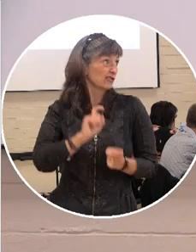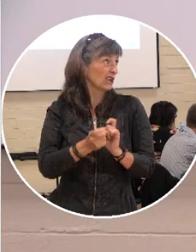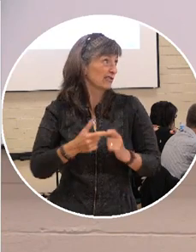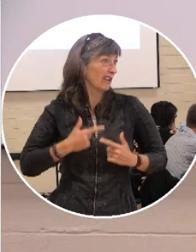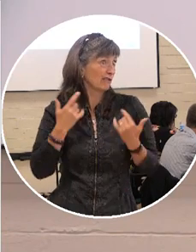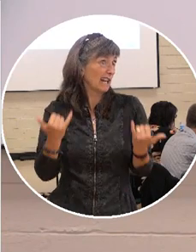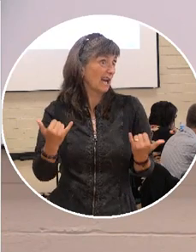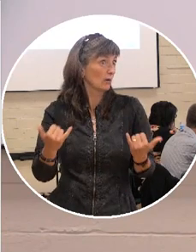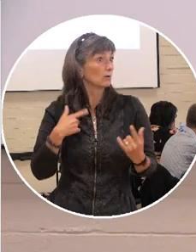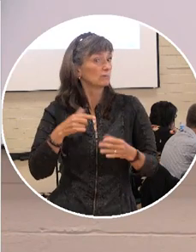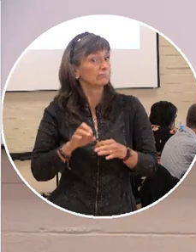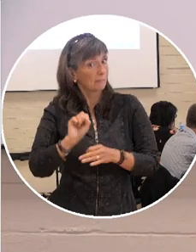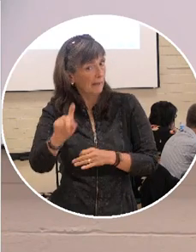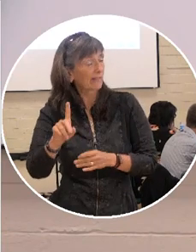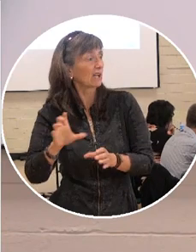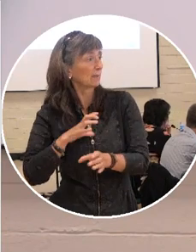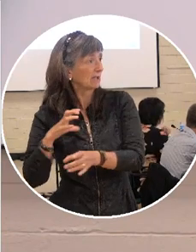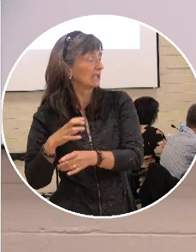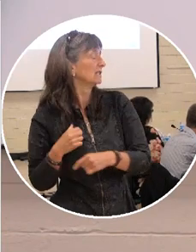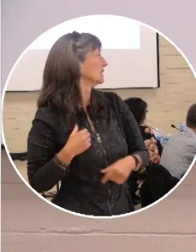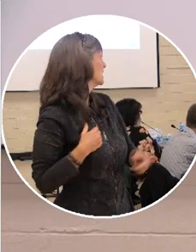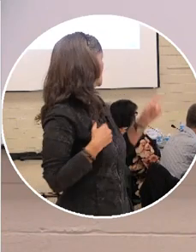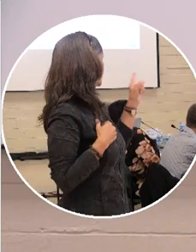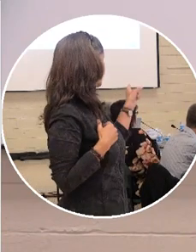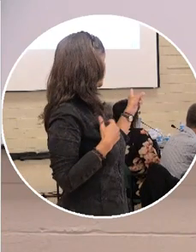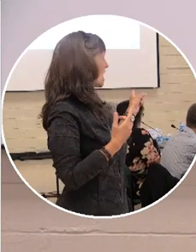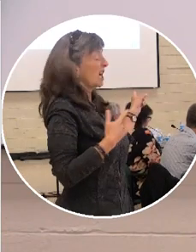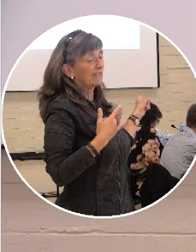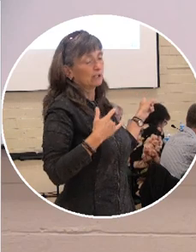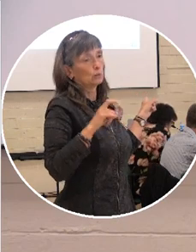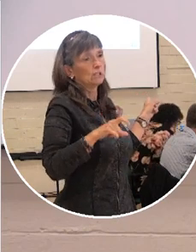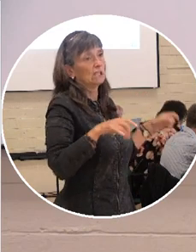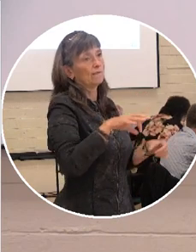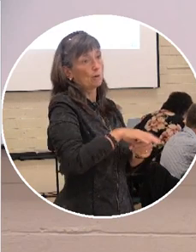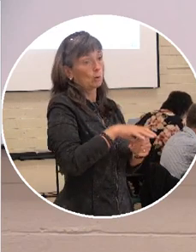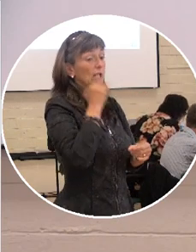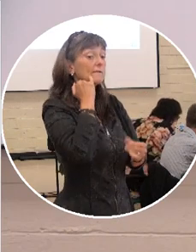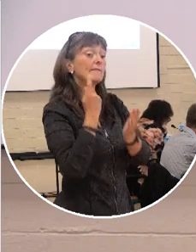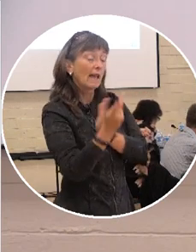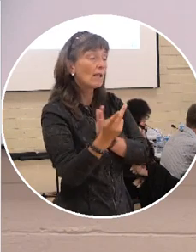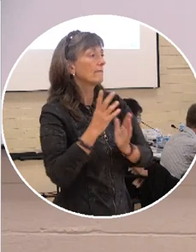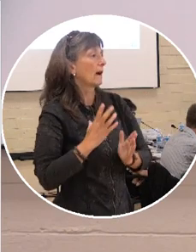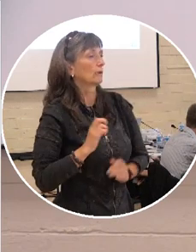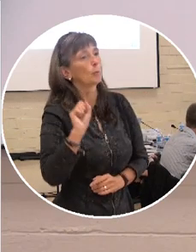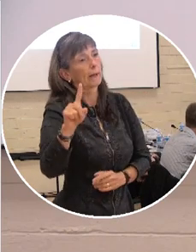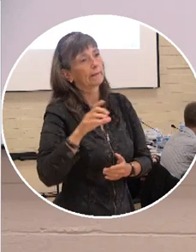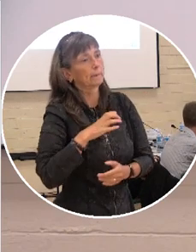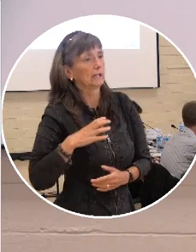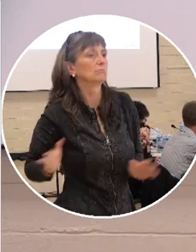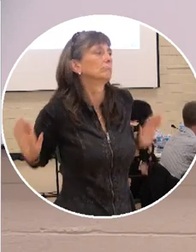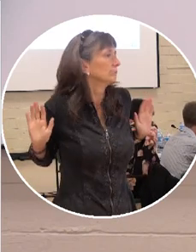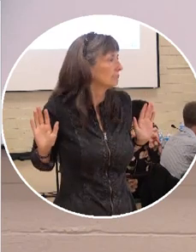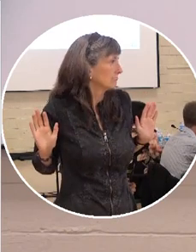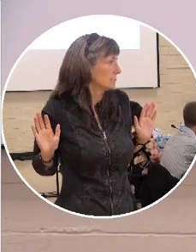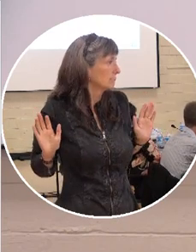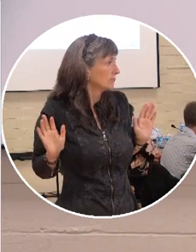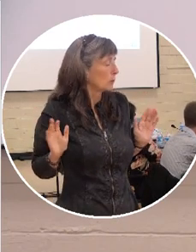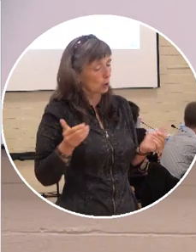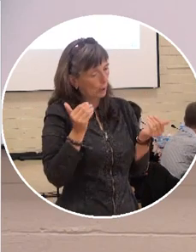I think the procedure where we're to now is we need a vote on this. If it fails, then it has to go back to committee anyway. Okay,